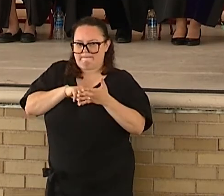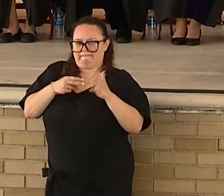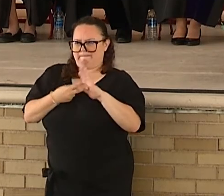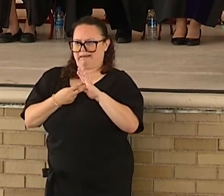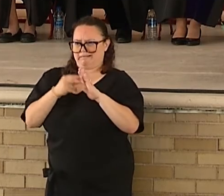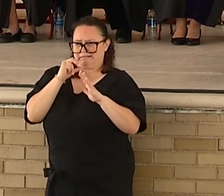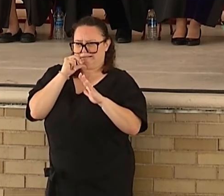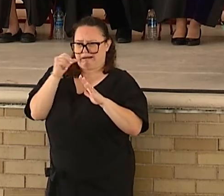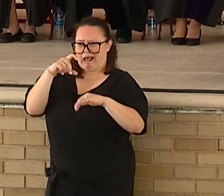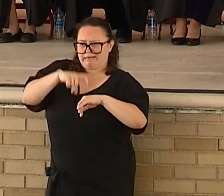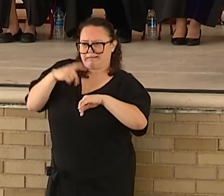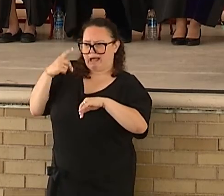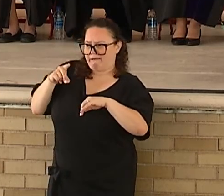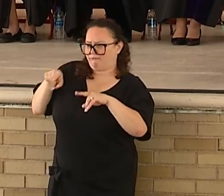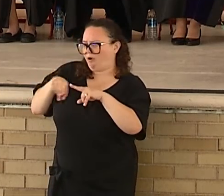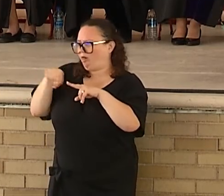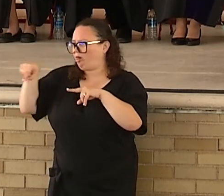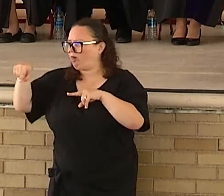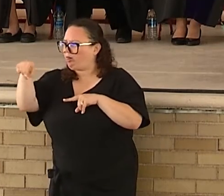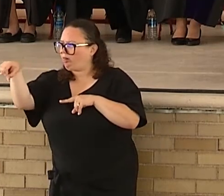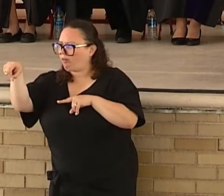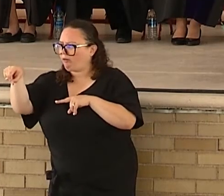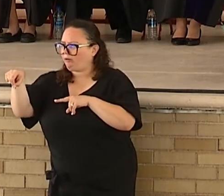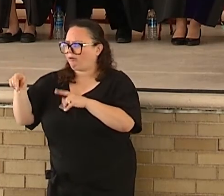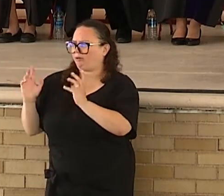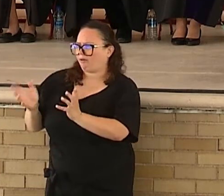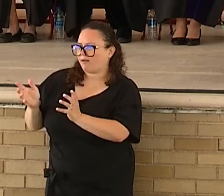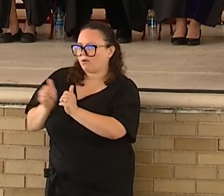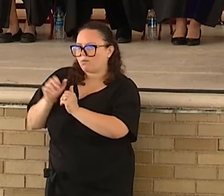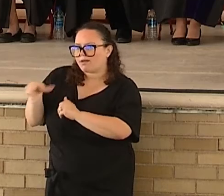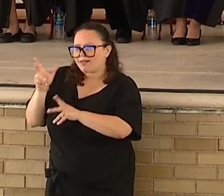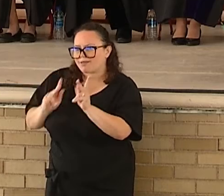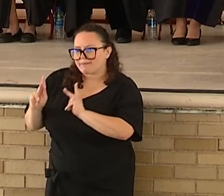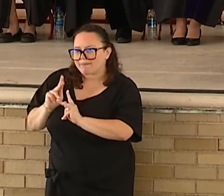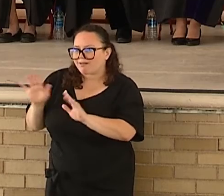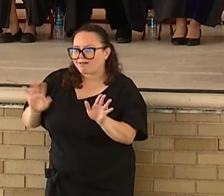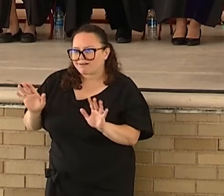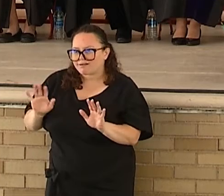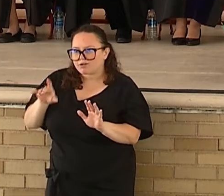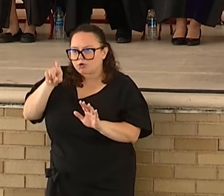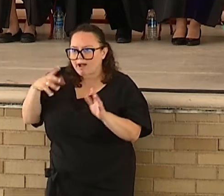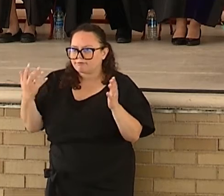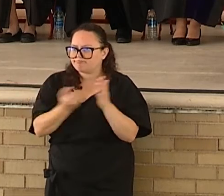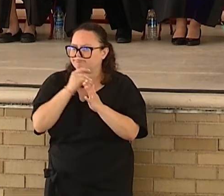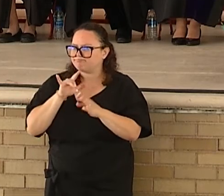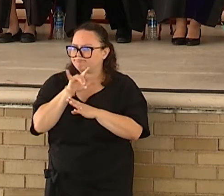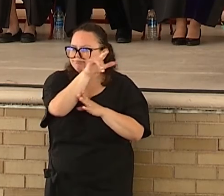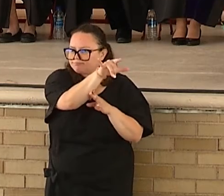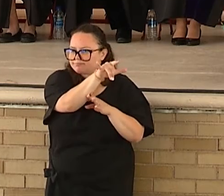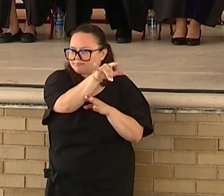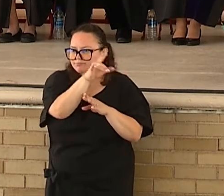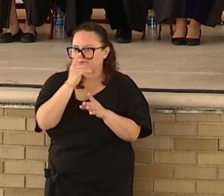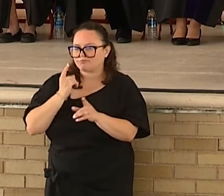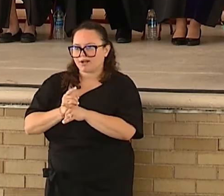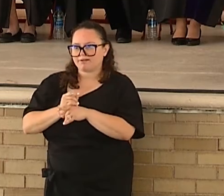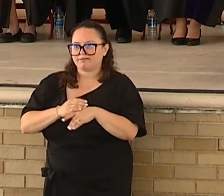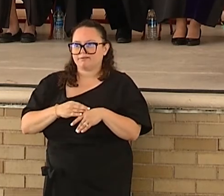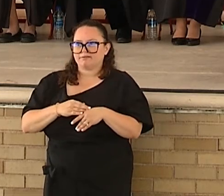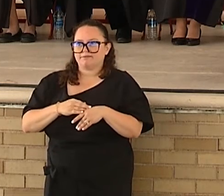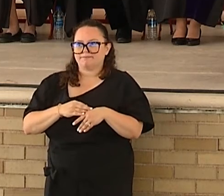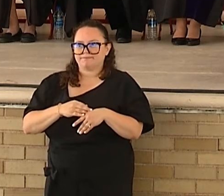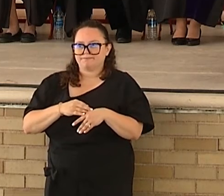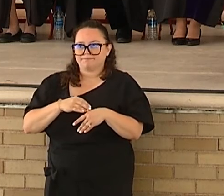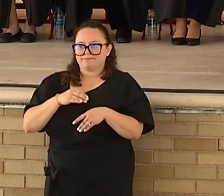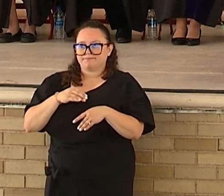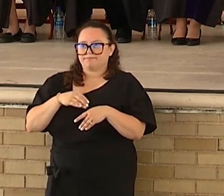next terminal and start chit-chatting with somebody while your plane takes off and leaves you behind. You can fritter away